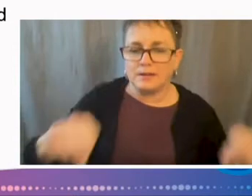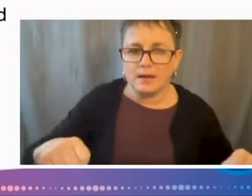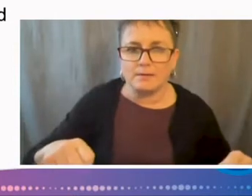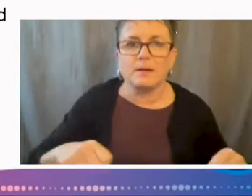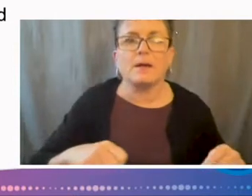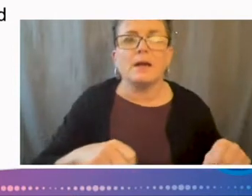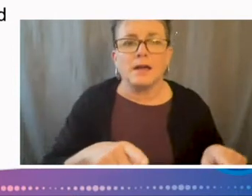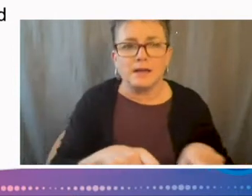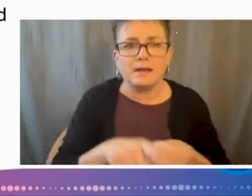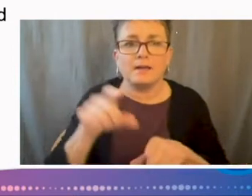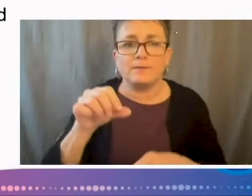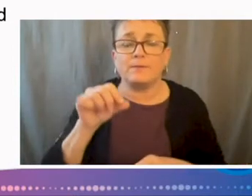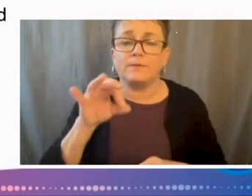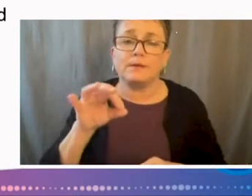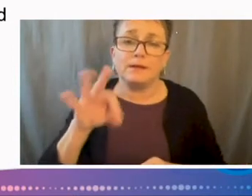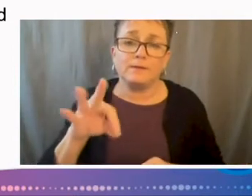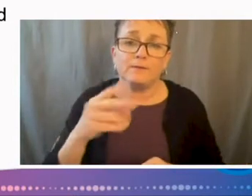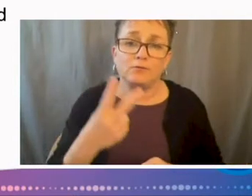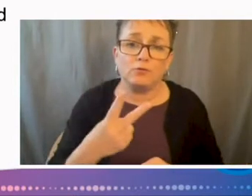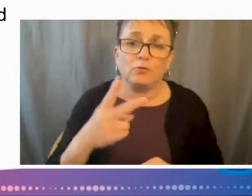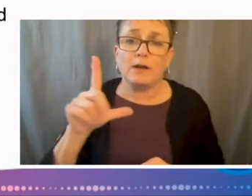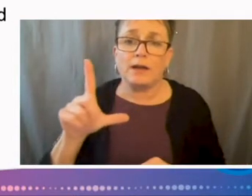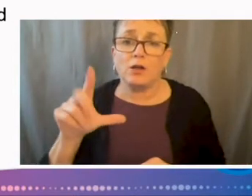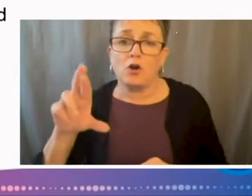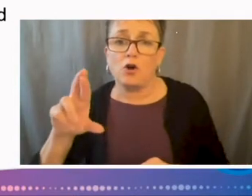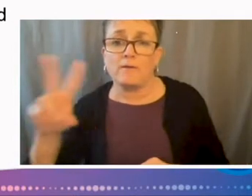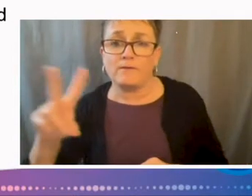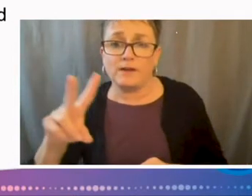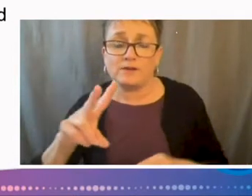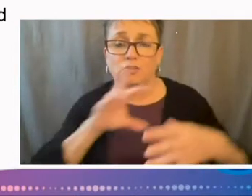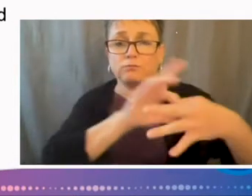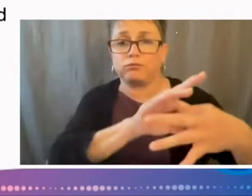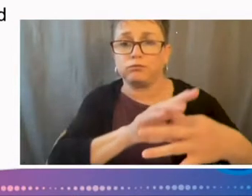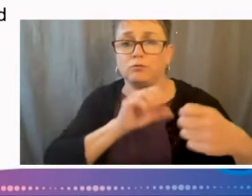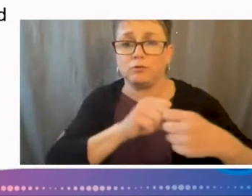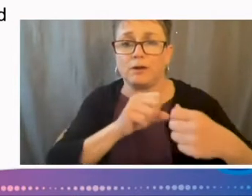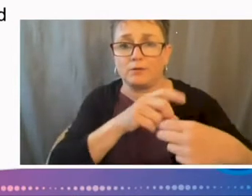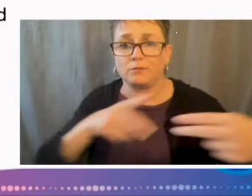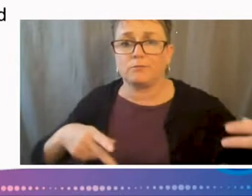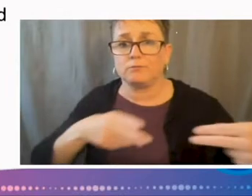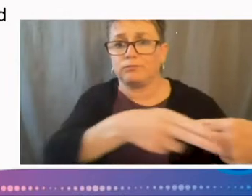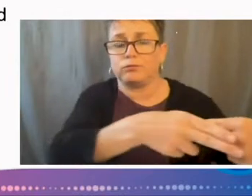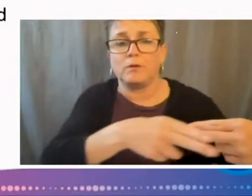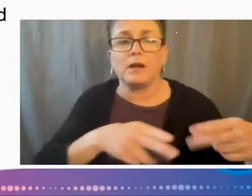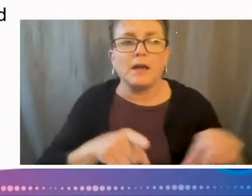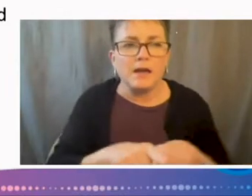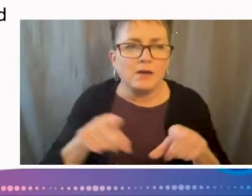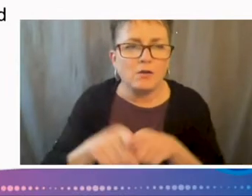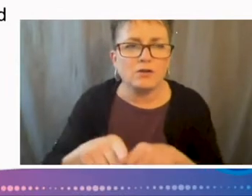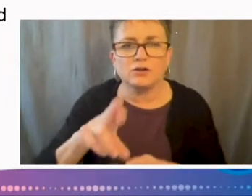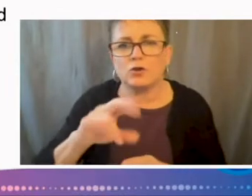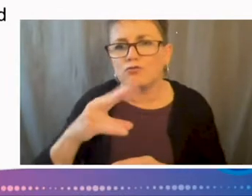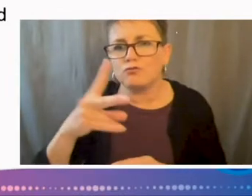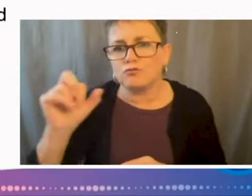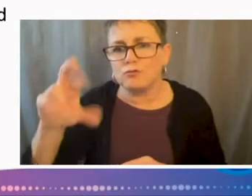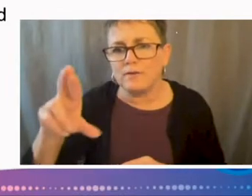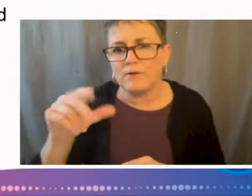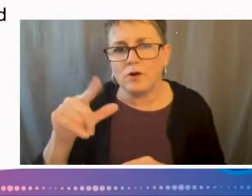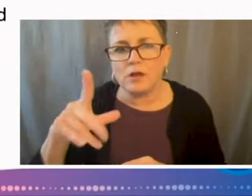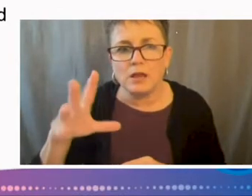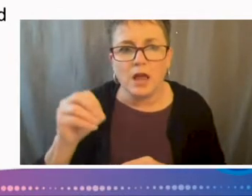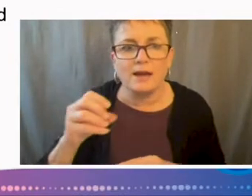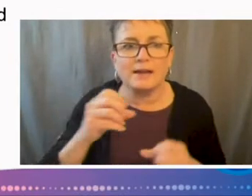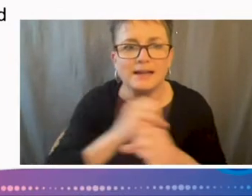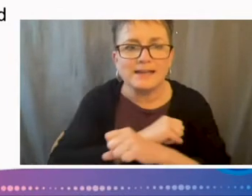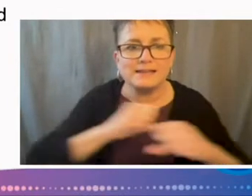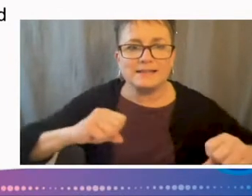two LRVs are coupled together. On the river line, safety bollards have been permanently secured to the platforms at